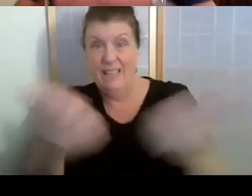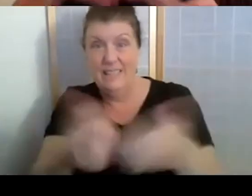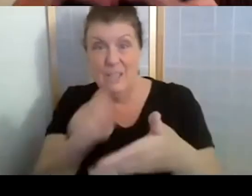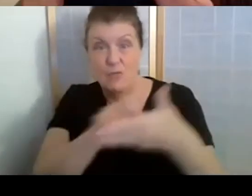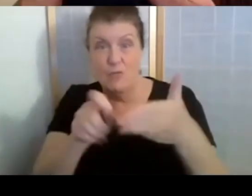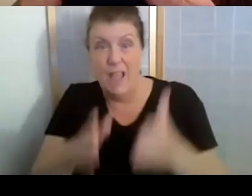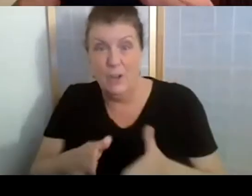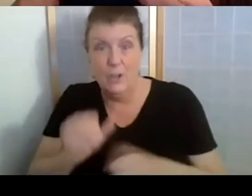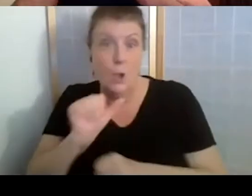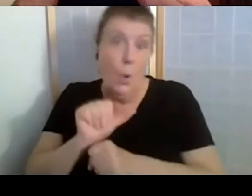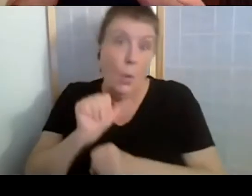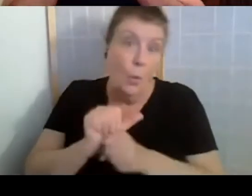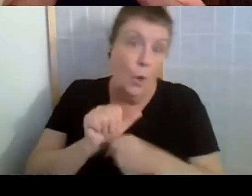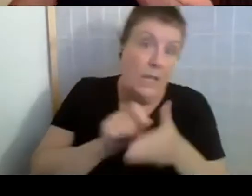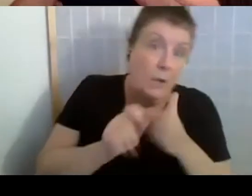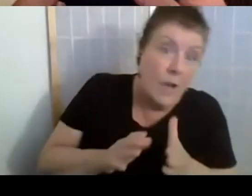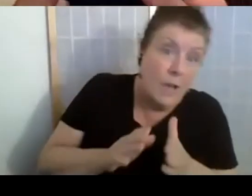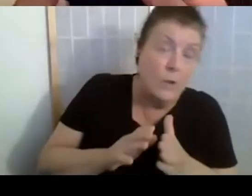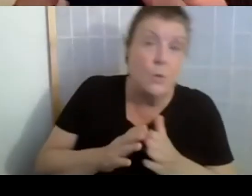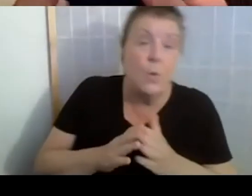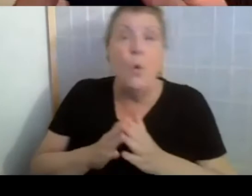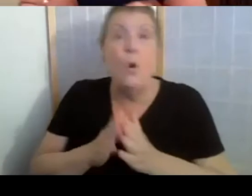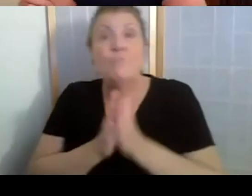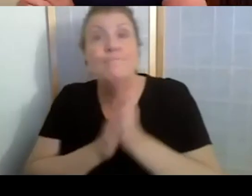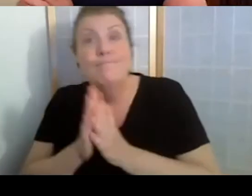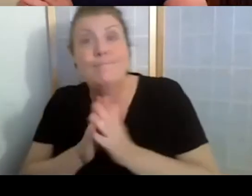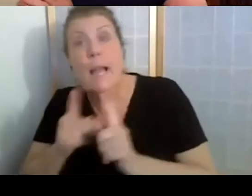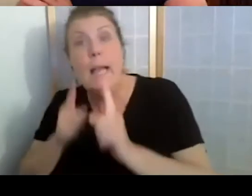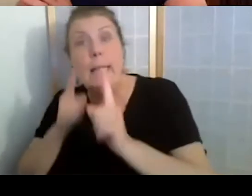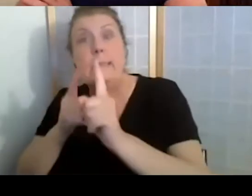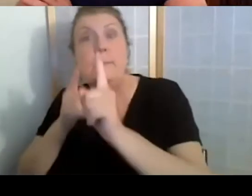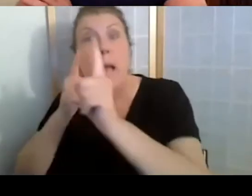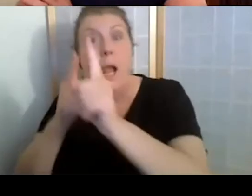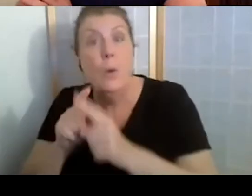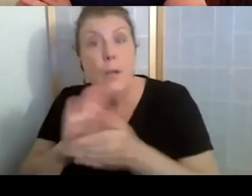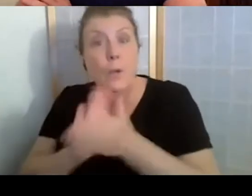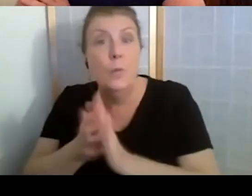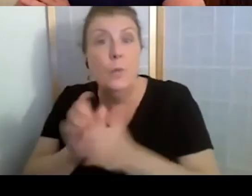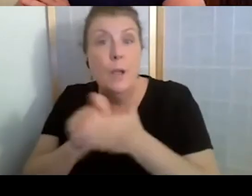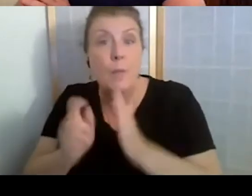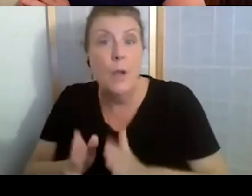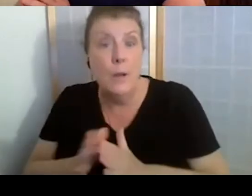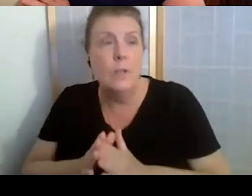just want to sort of encapsulate what was just said, is that the difficulty is the point,